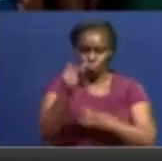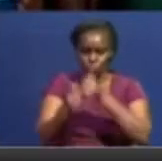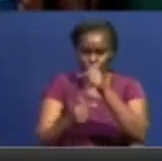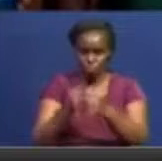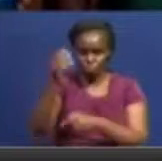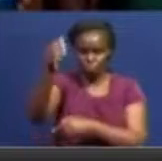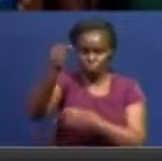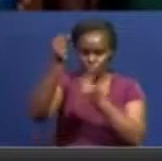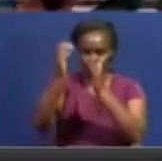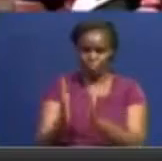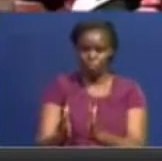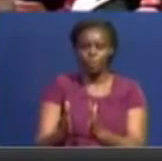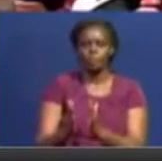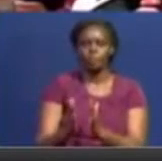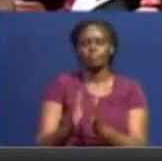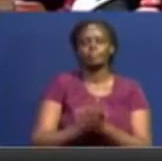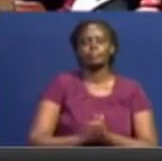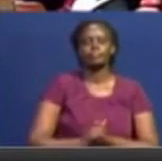appointment.